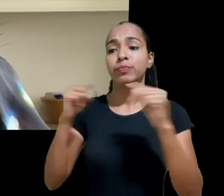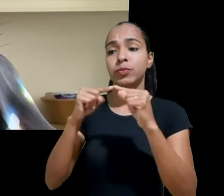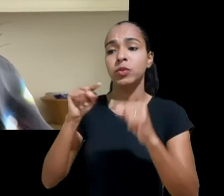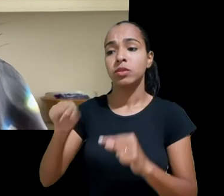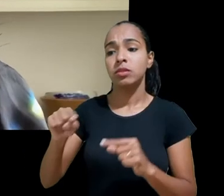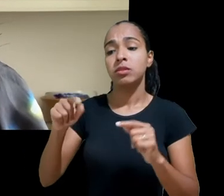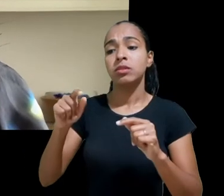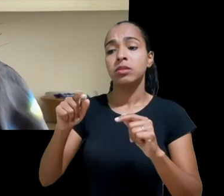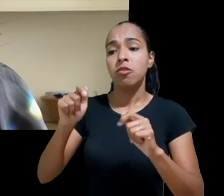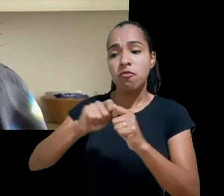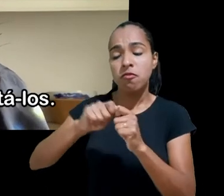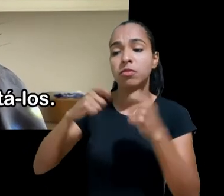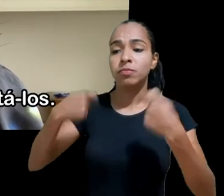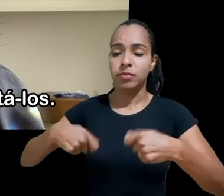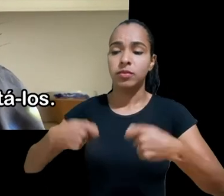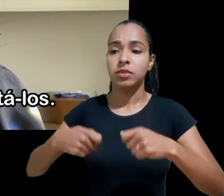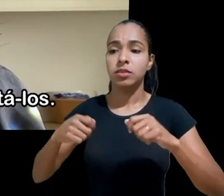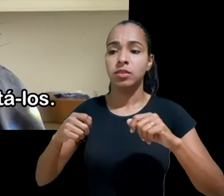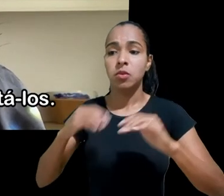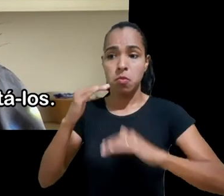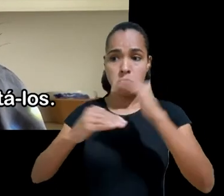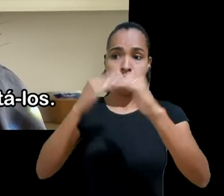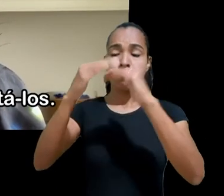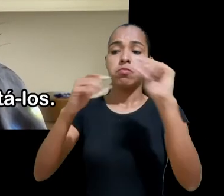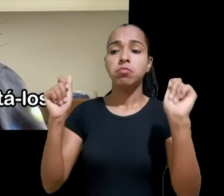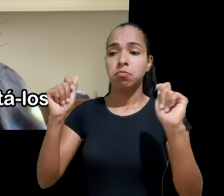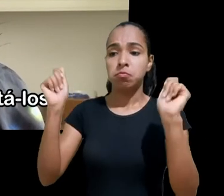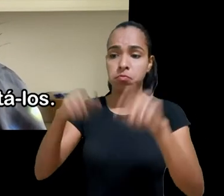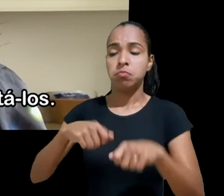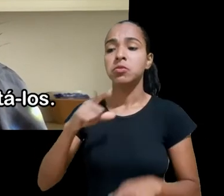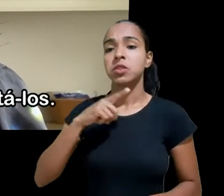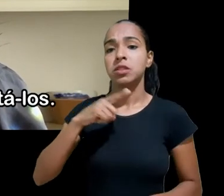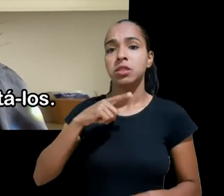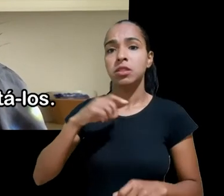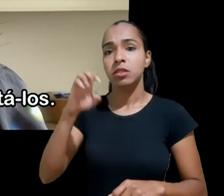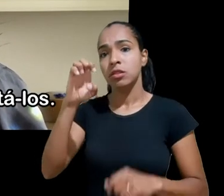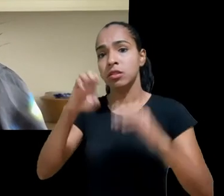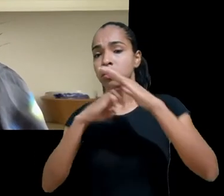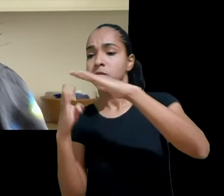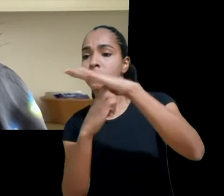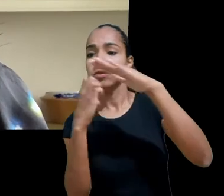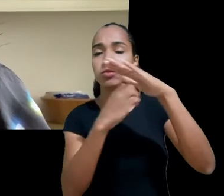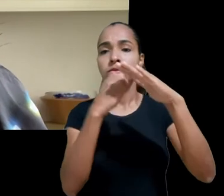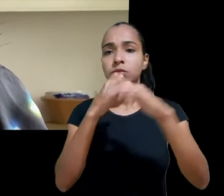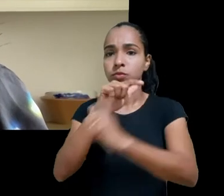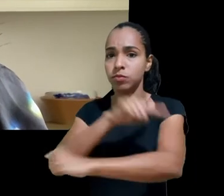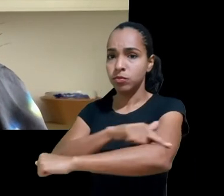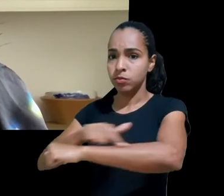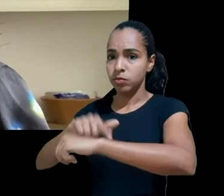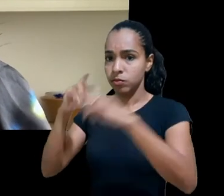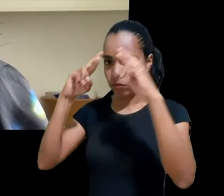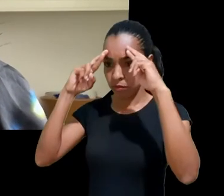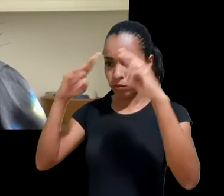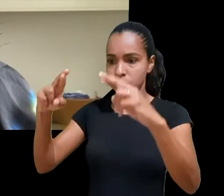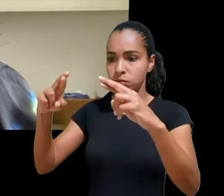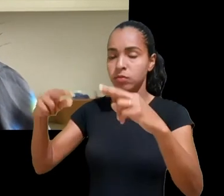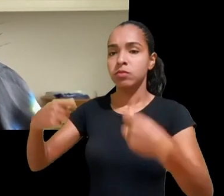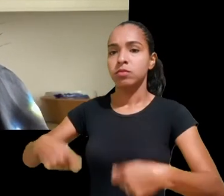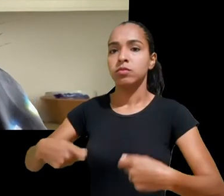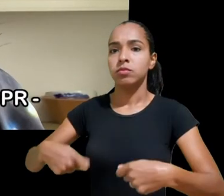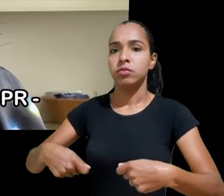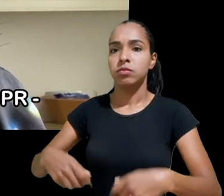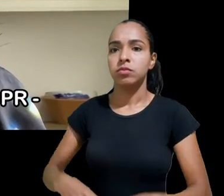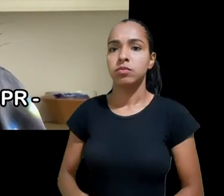we saw movement where governments regulate tech companies must follow and following on from this we've seen similar